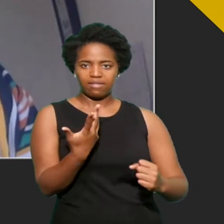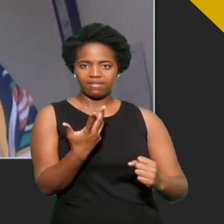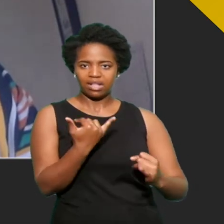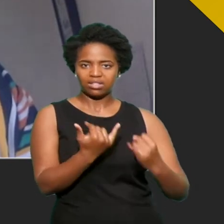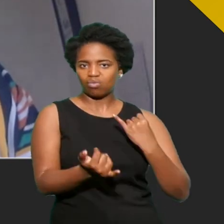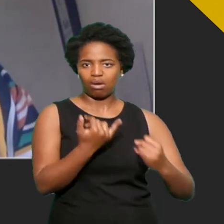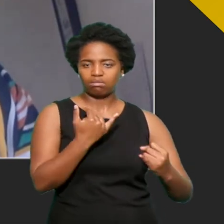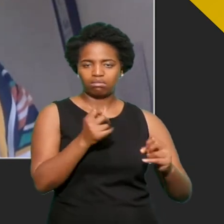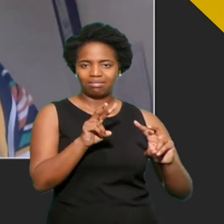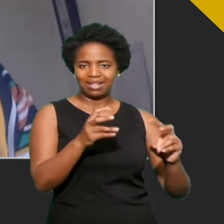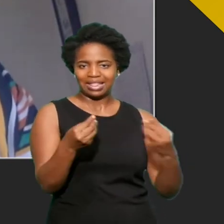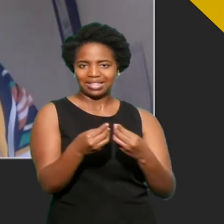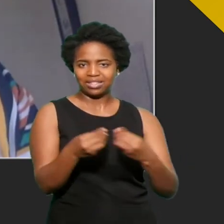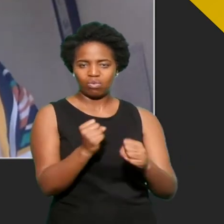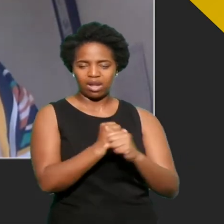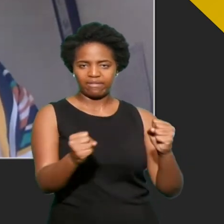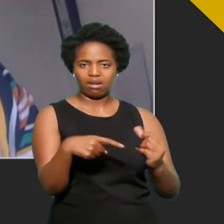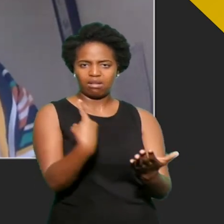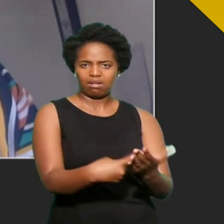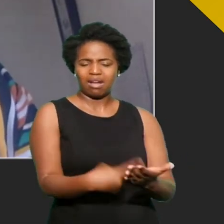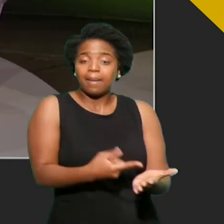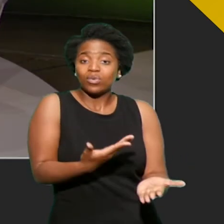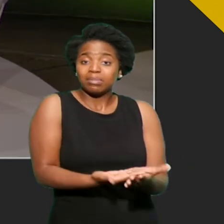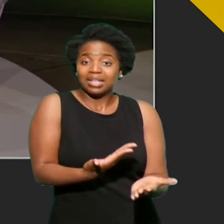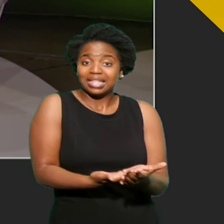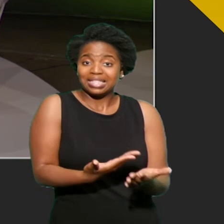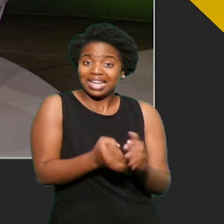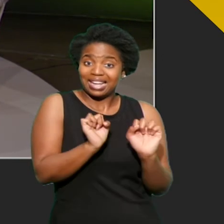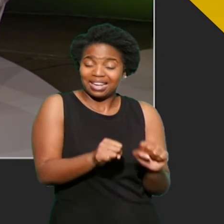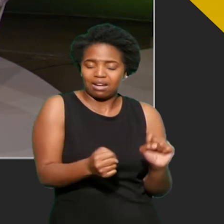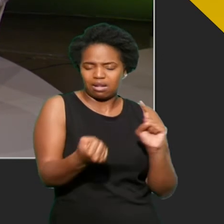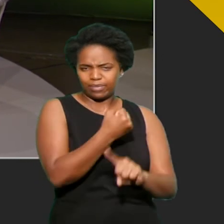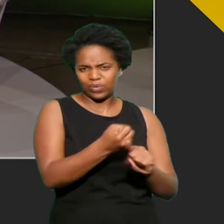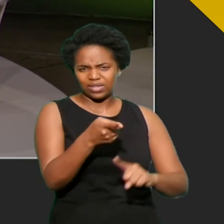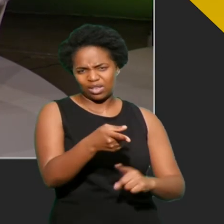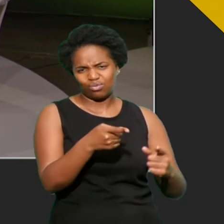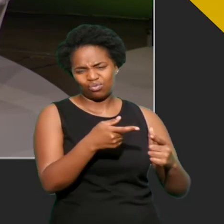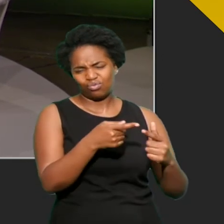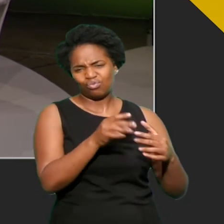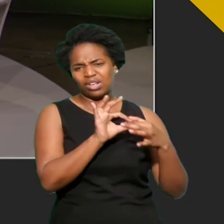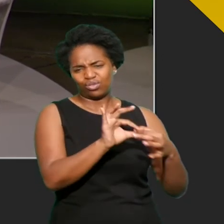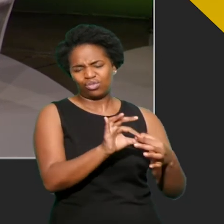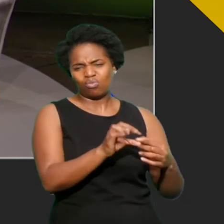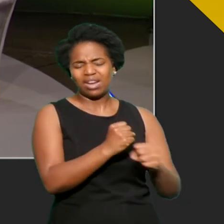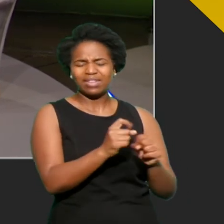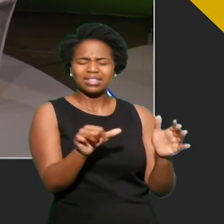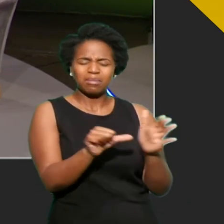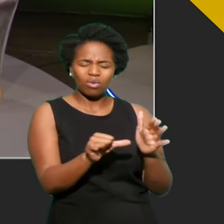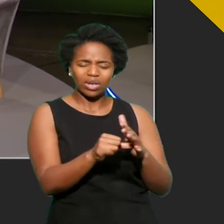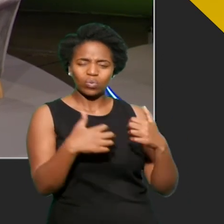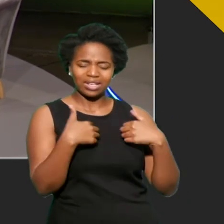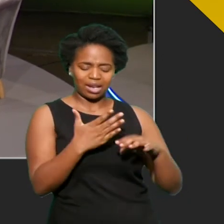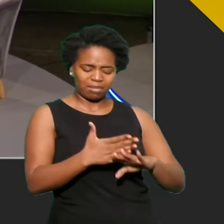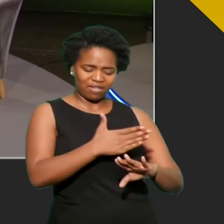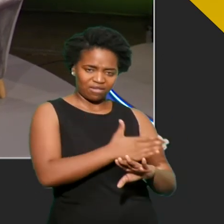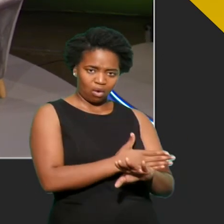we shy away from also discussing possibilities that there might be violence in these relationships. Professor, it's very important that we start before